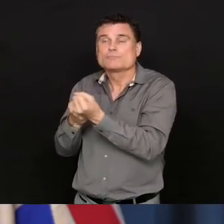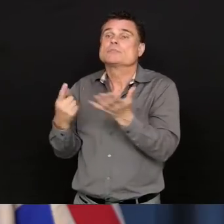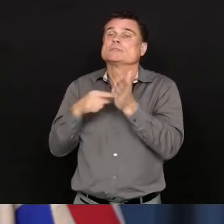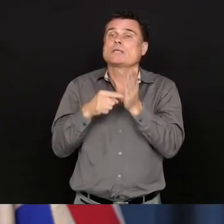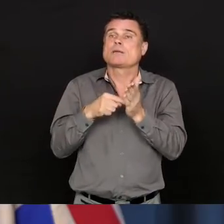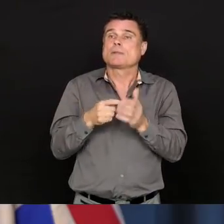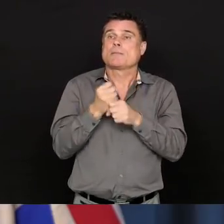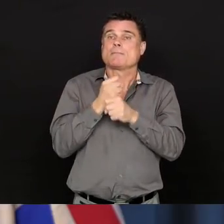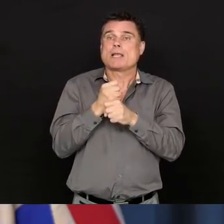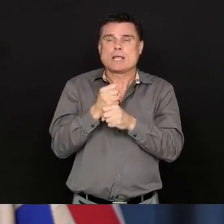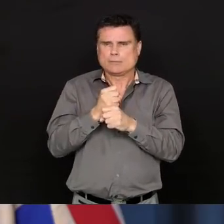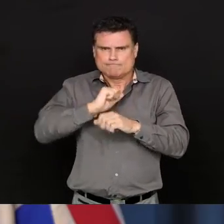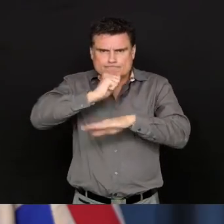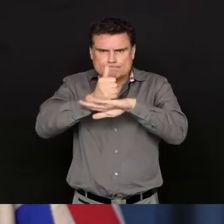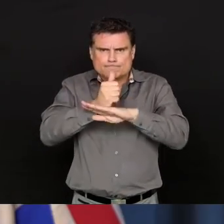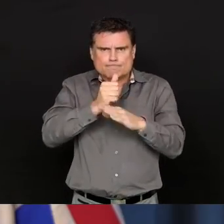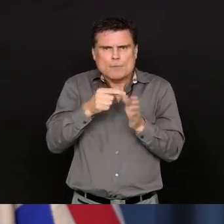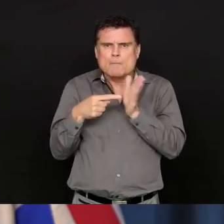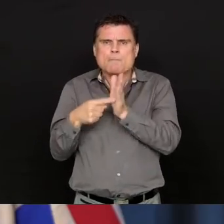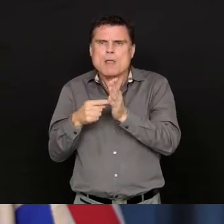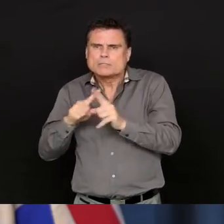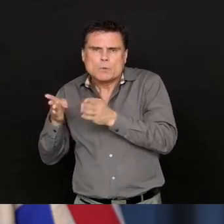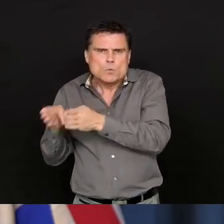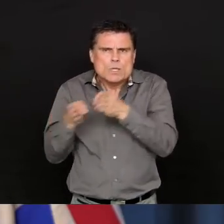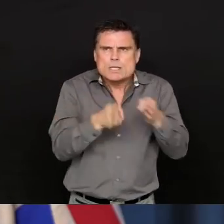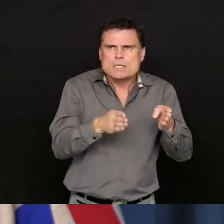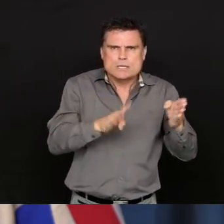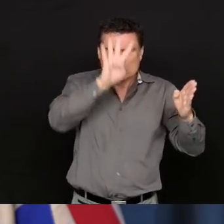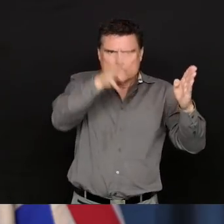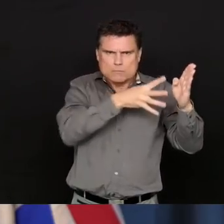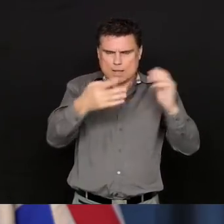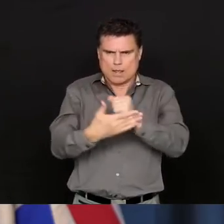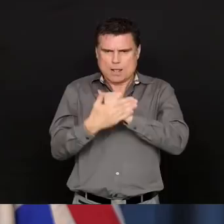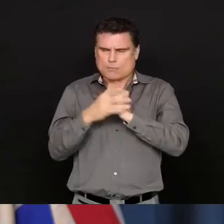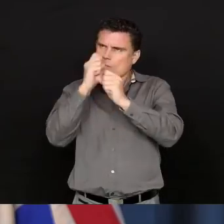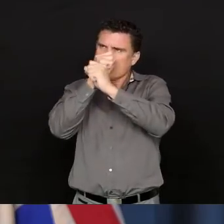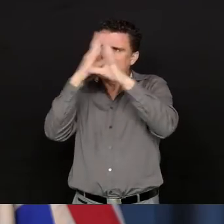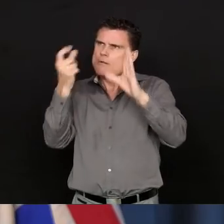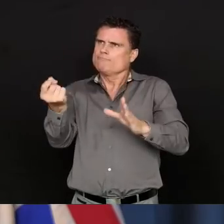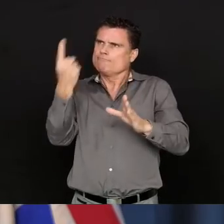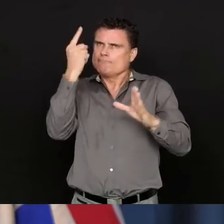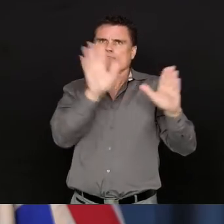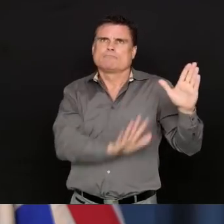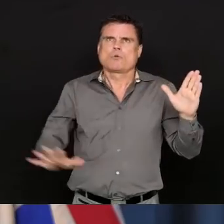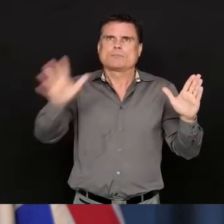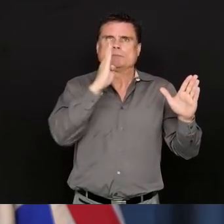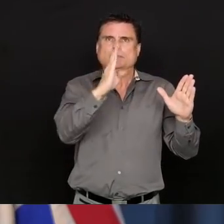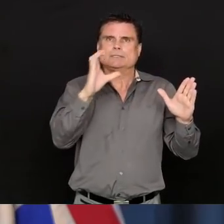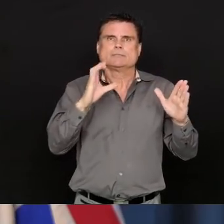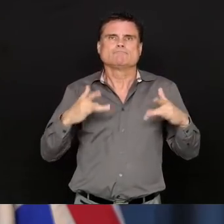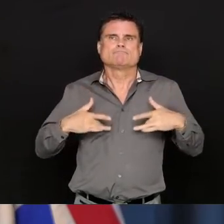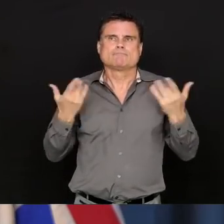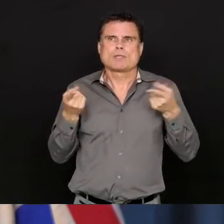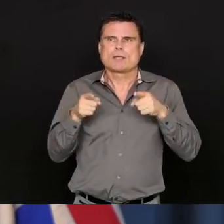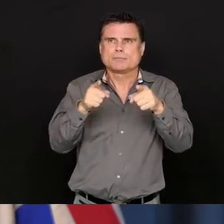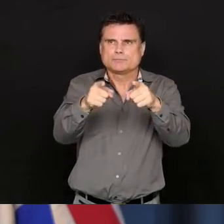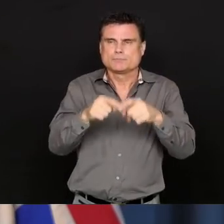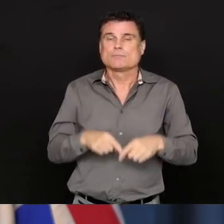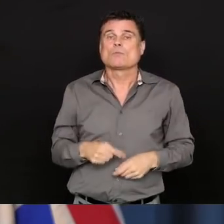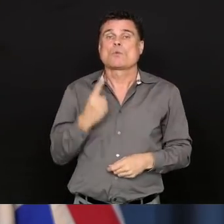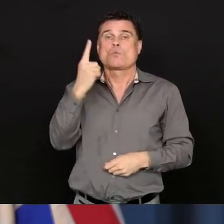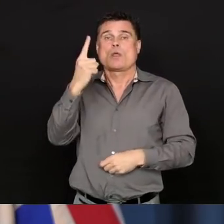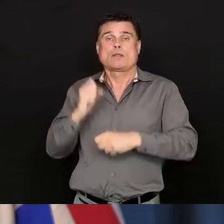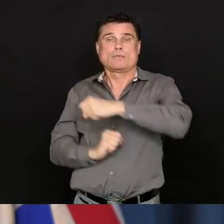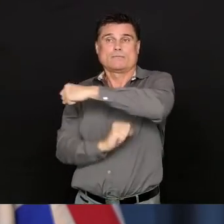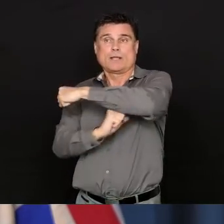allocated at least $2 million in funding to the Michael Smith Foundation for Health Research, and the foundation has been working from